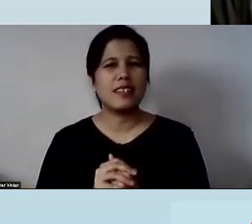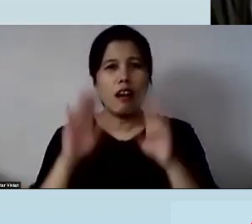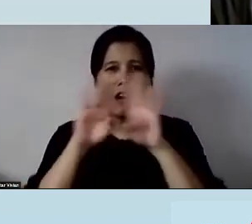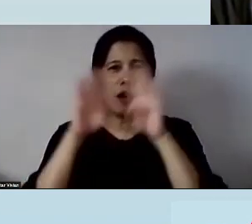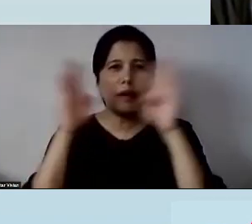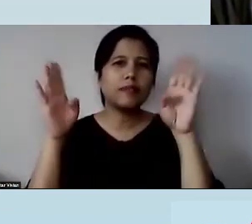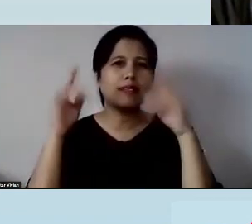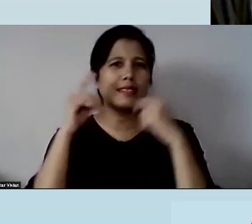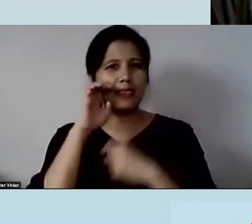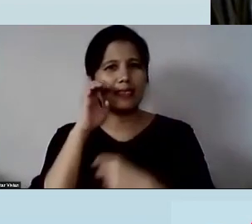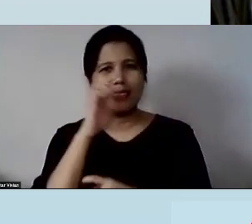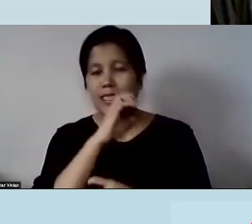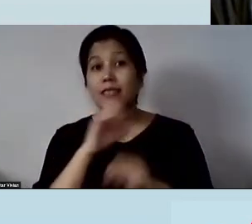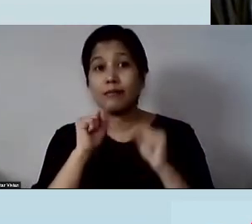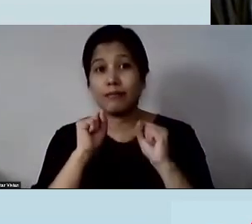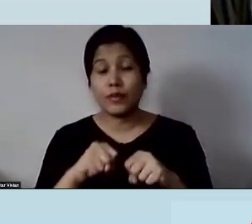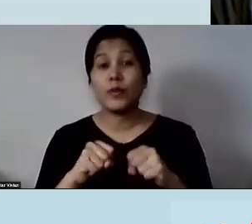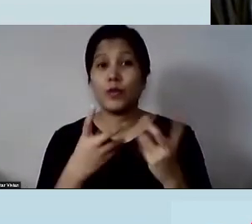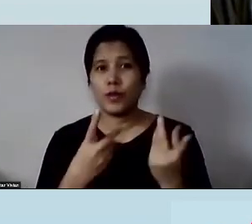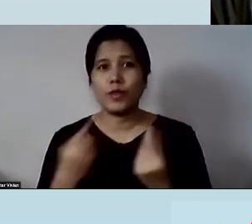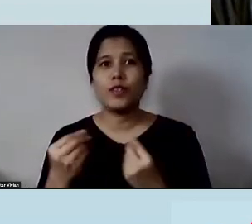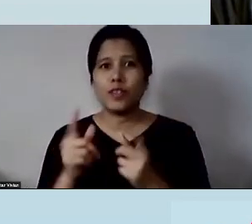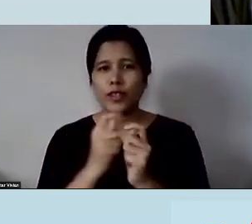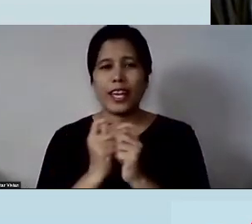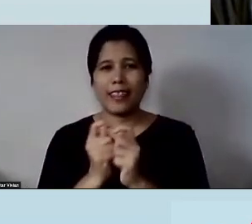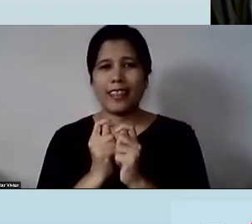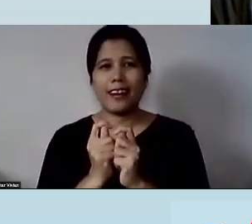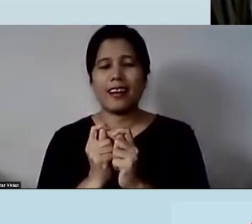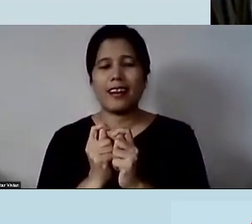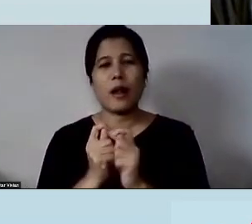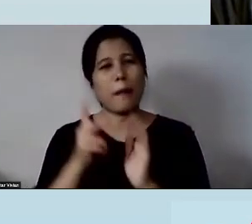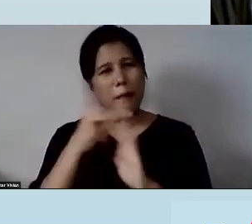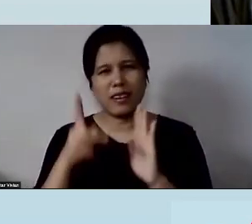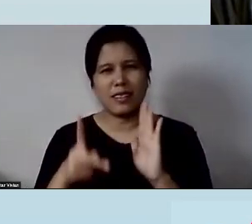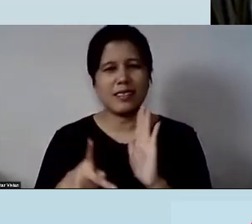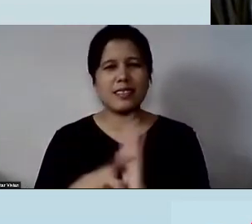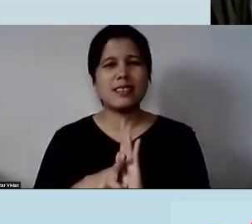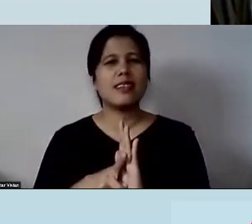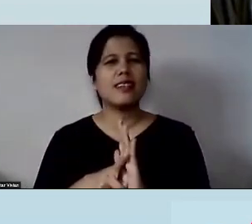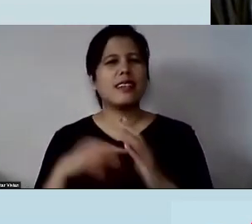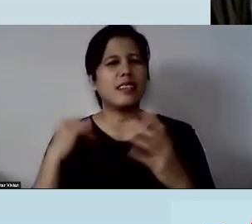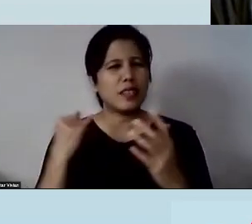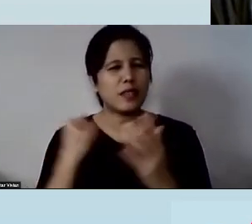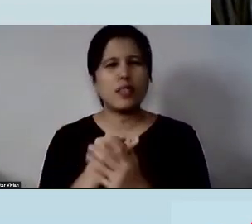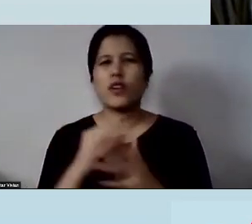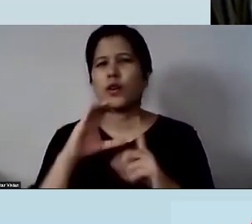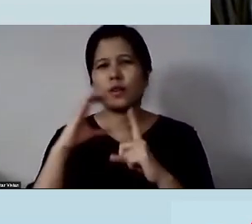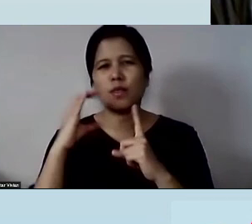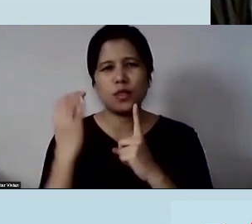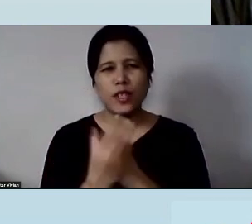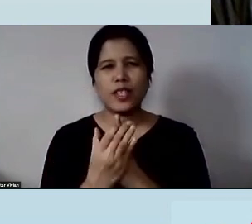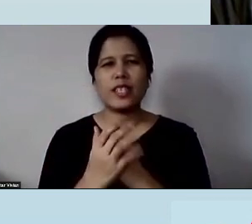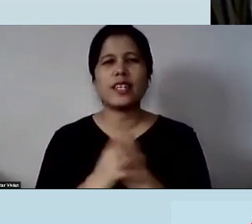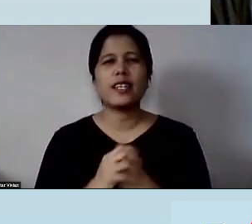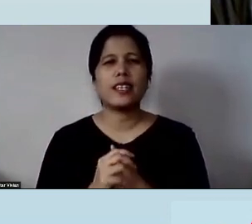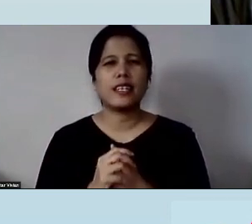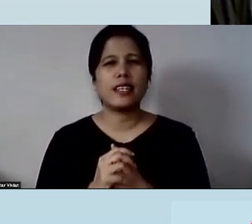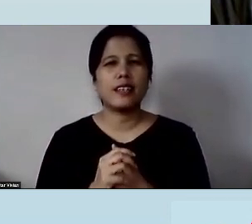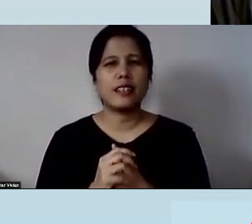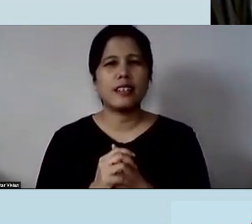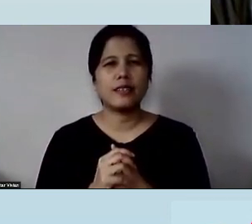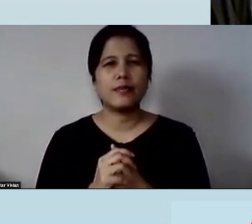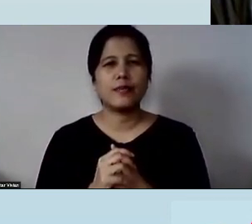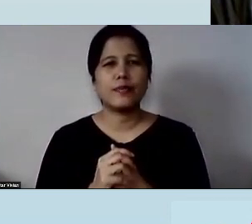eyes that we could do a lot more good together, policy wise, intervention wise, culture wise, no.